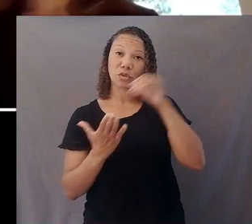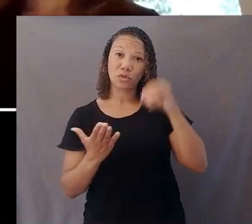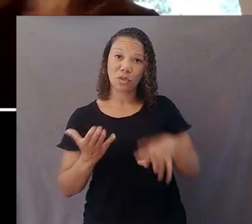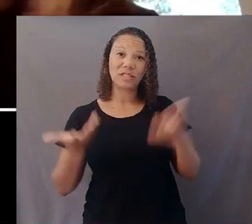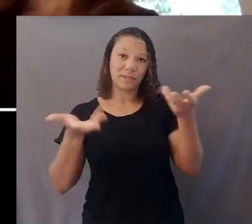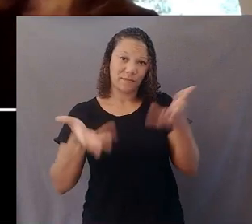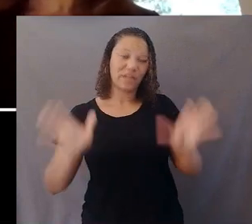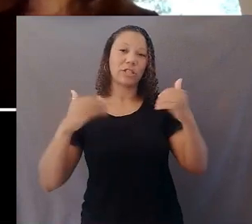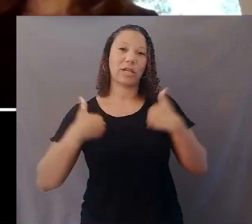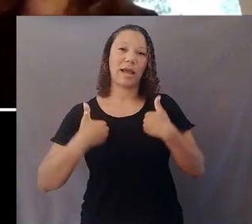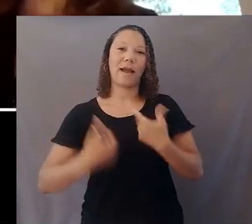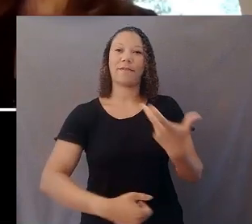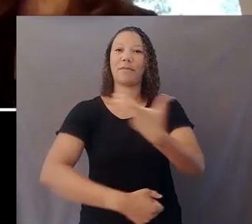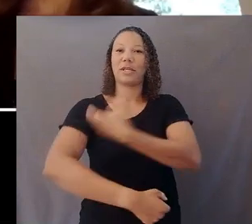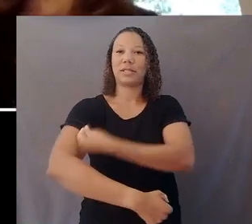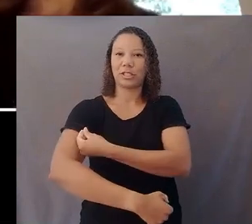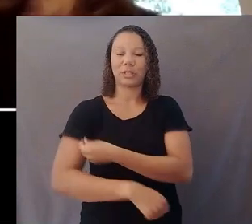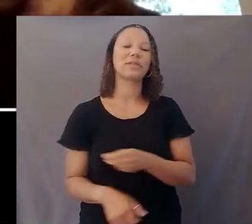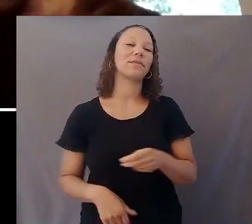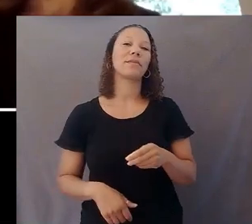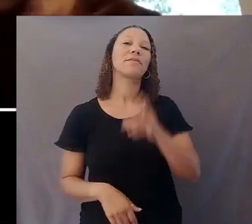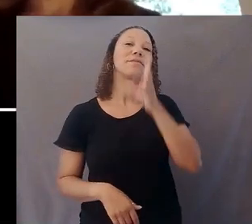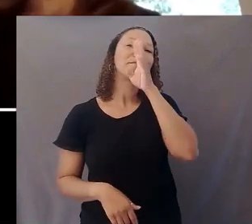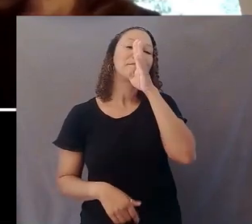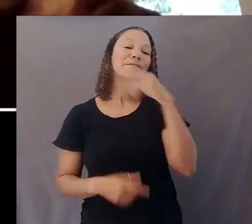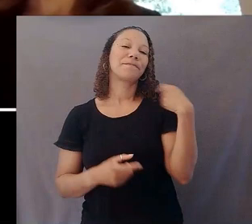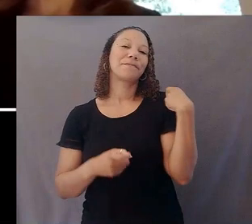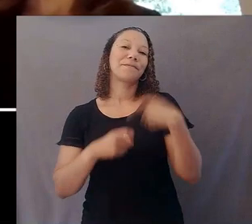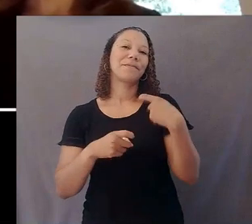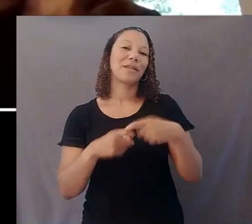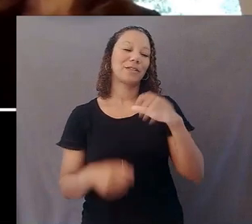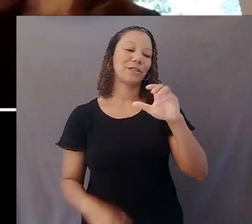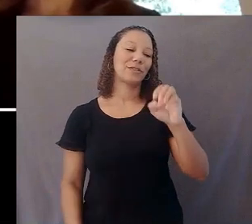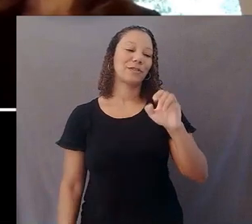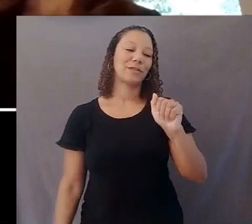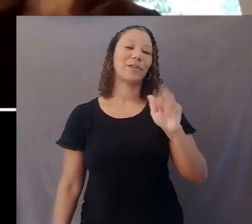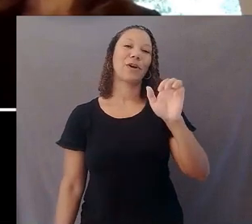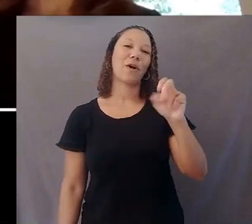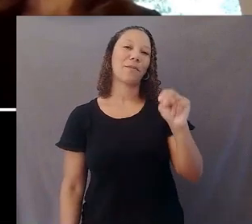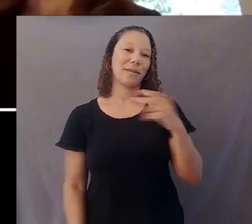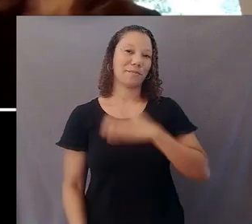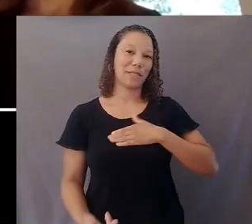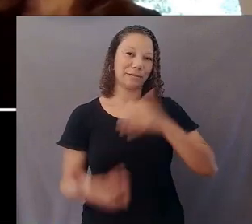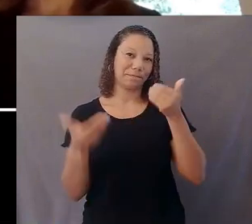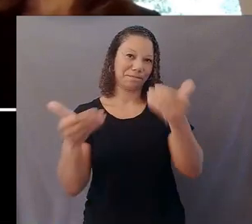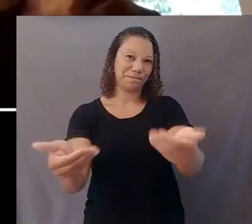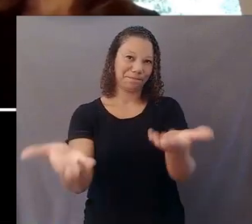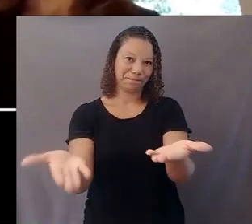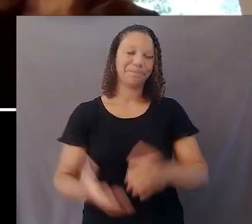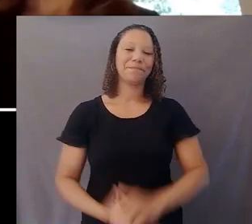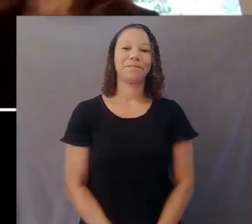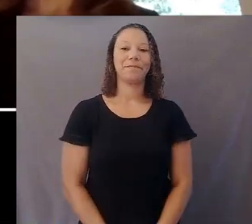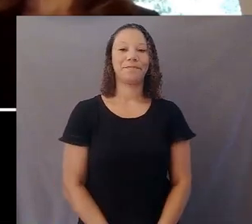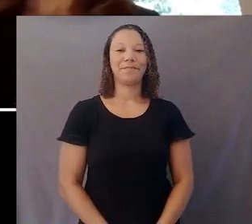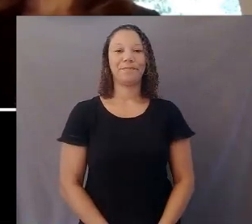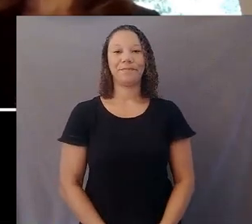immunizations. Carmen, por favor. Al final de esta transmisión, por favor, quédese con nosotros para la entrevista con la enfermera